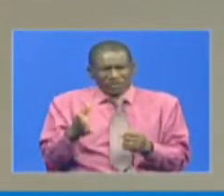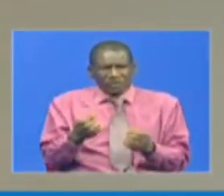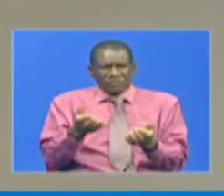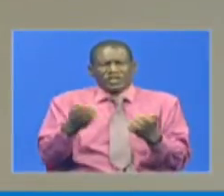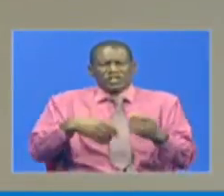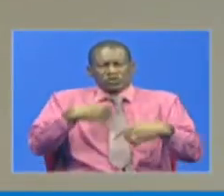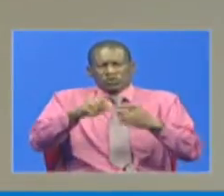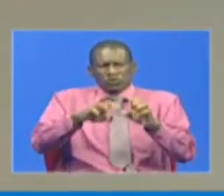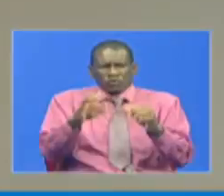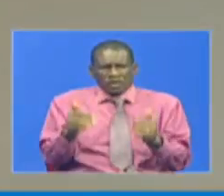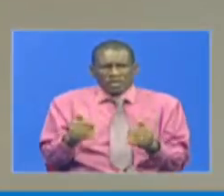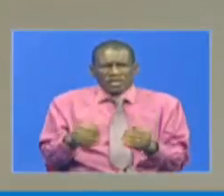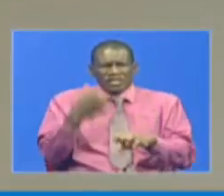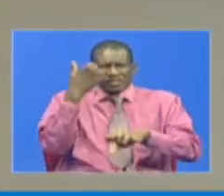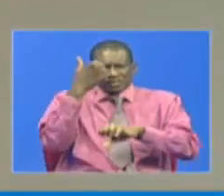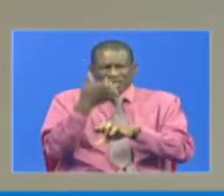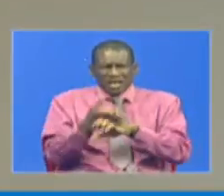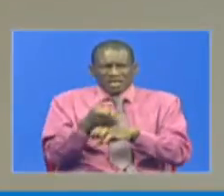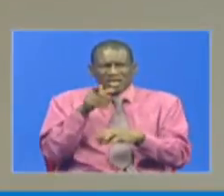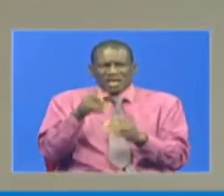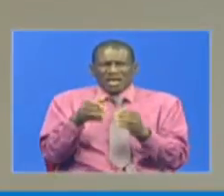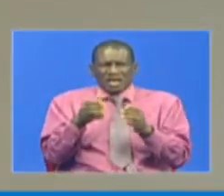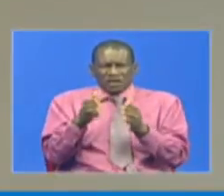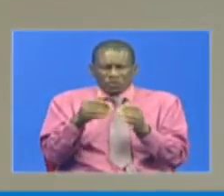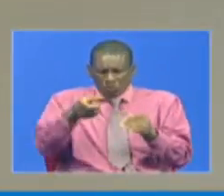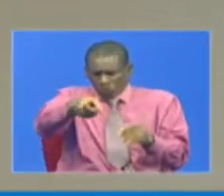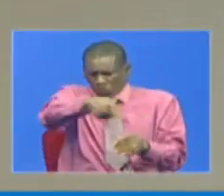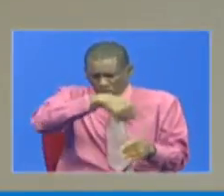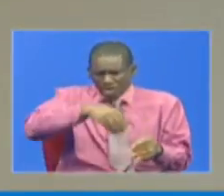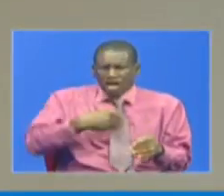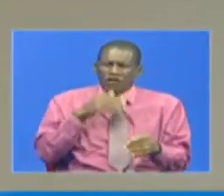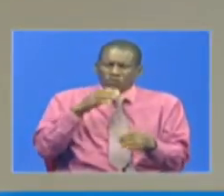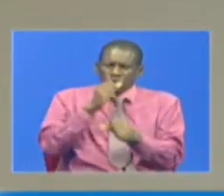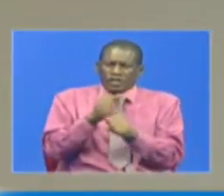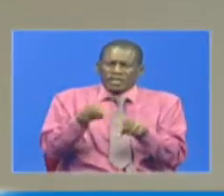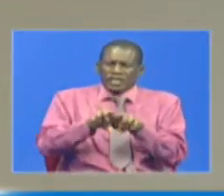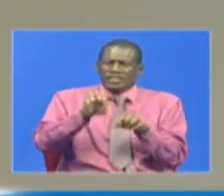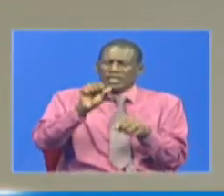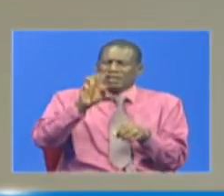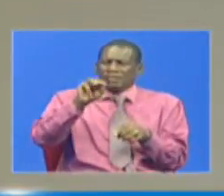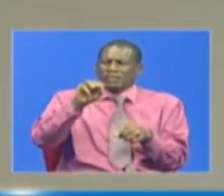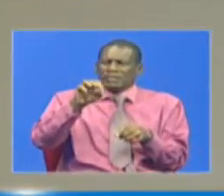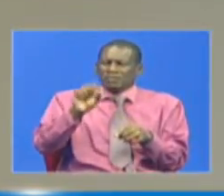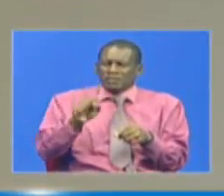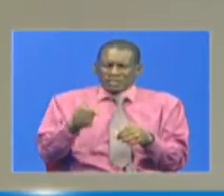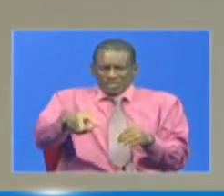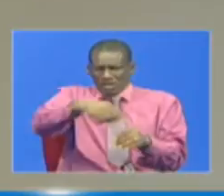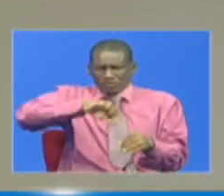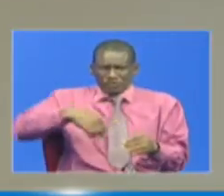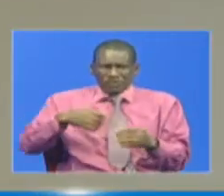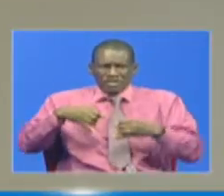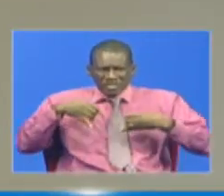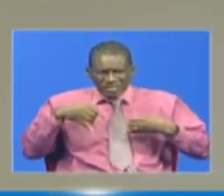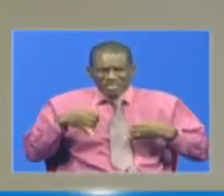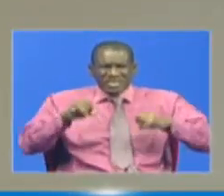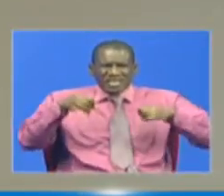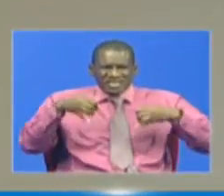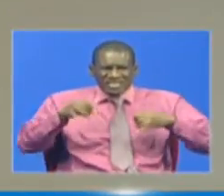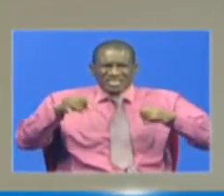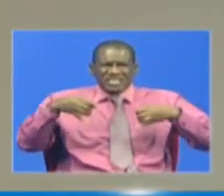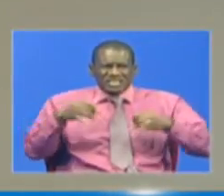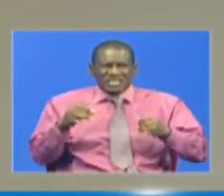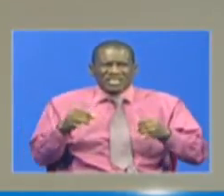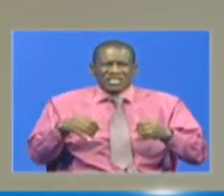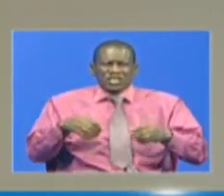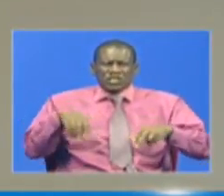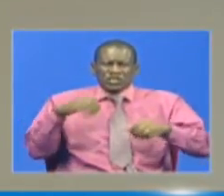hard. us being an SME ourselves, trying to keep the lights on, trying to keep